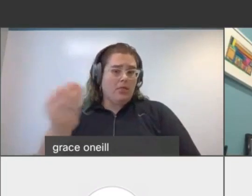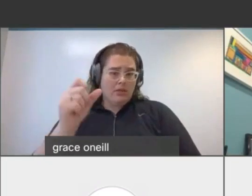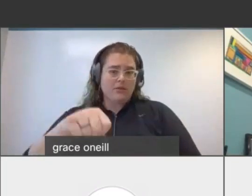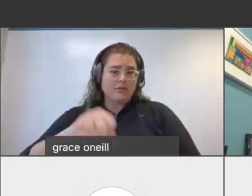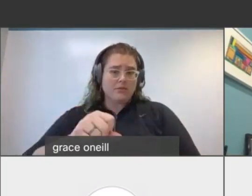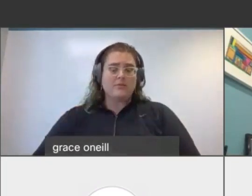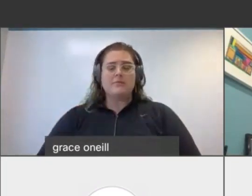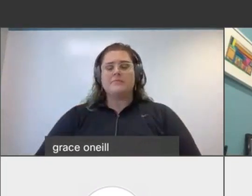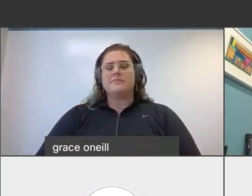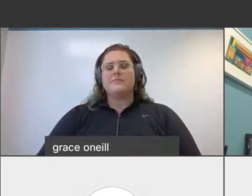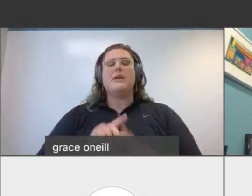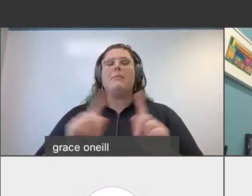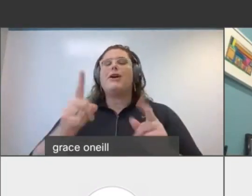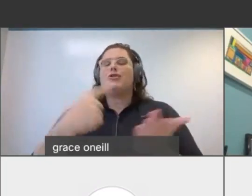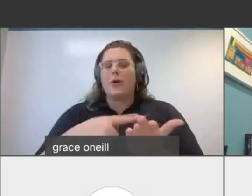Um,